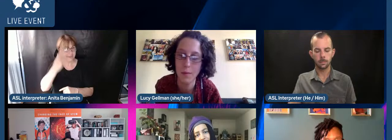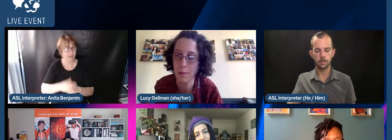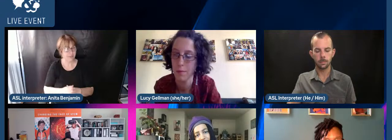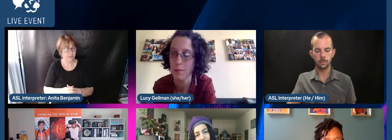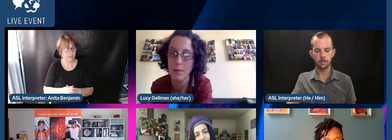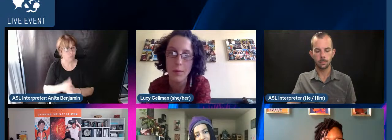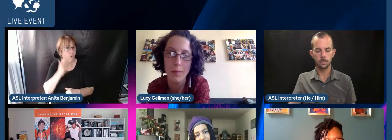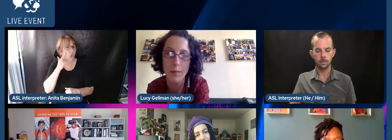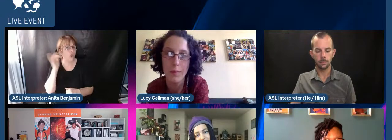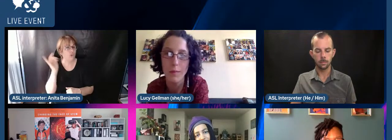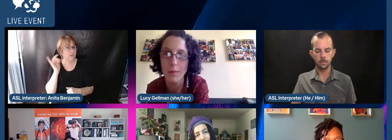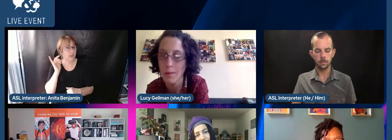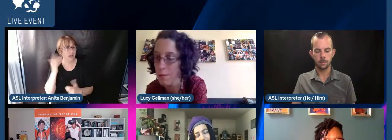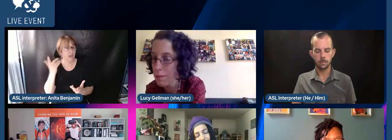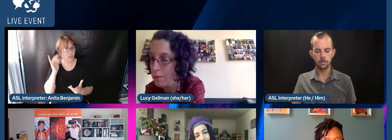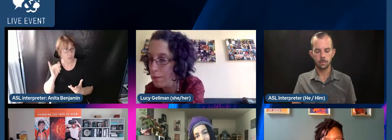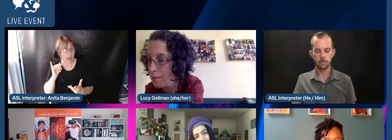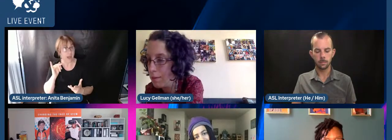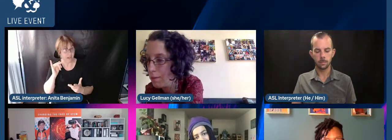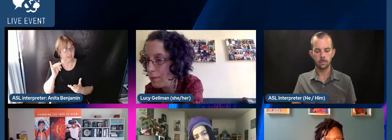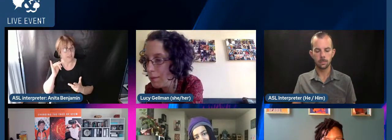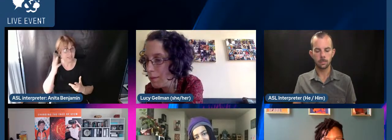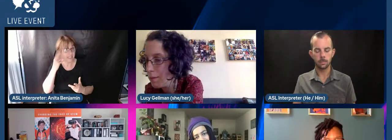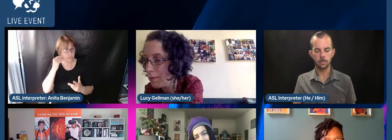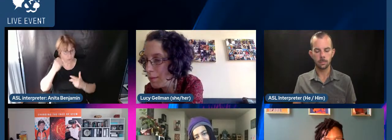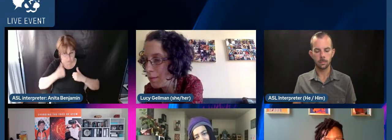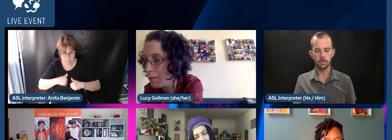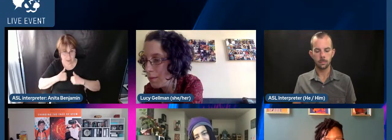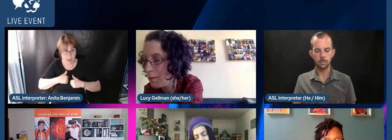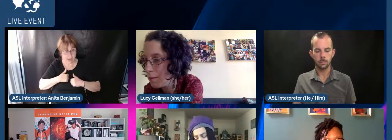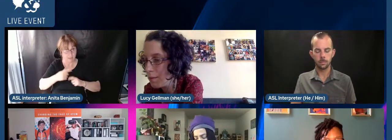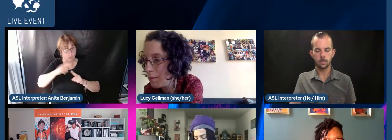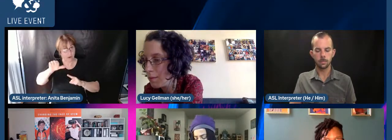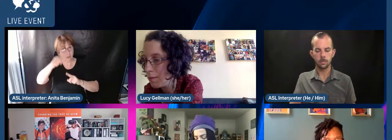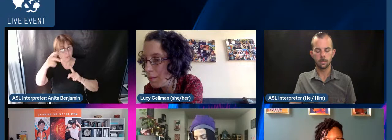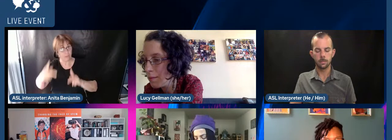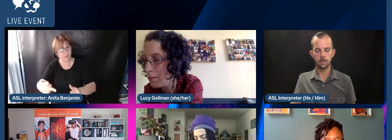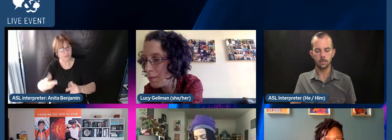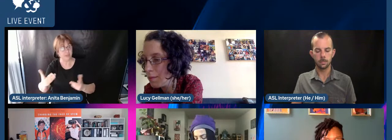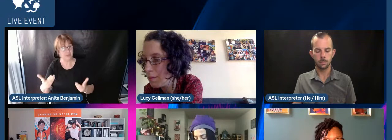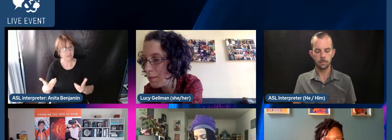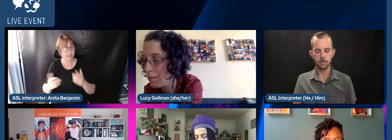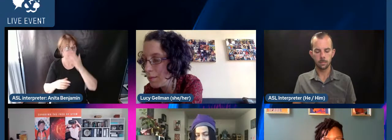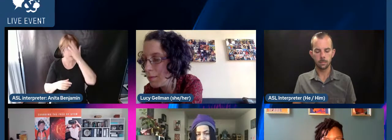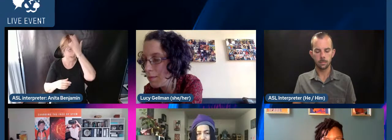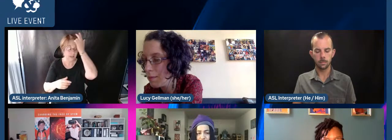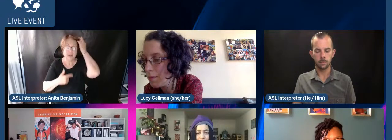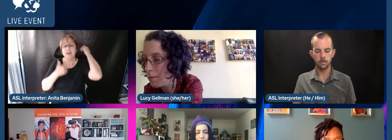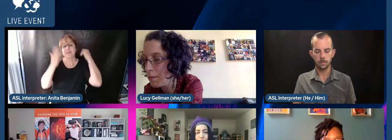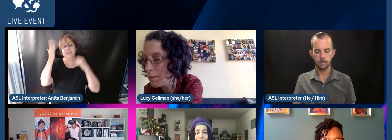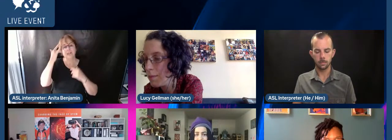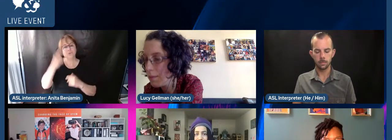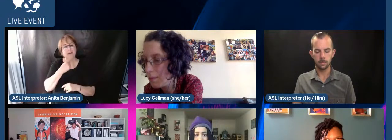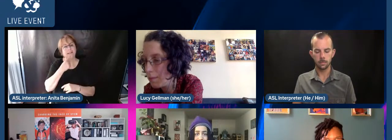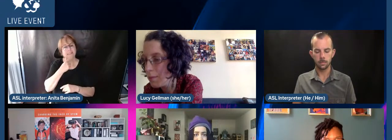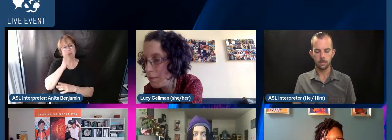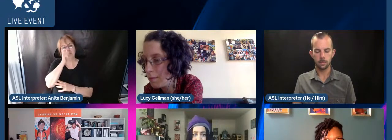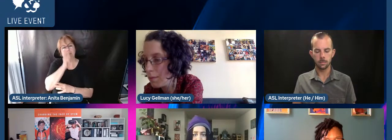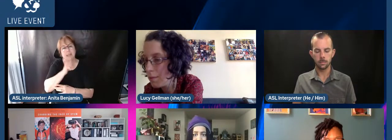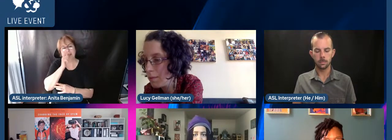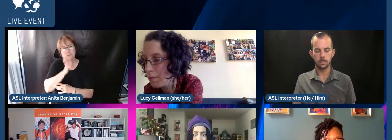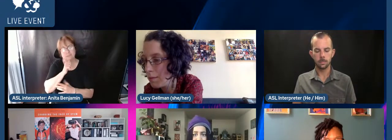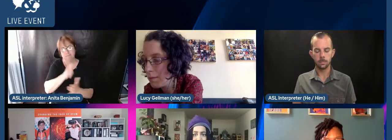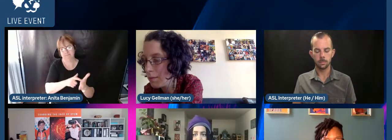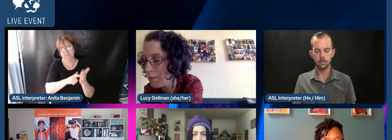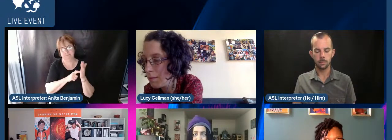looks like or that experience is. Okay, that is where I say patience is required.